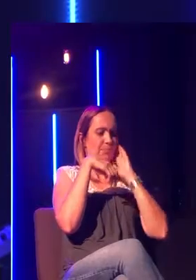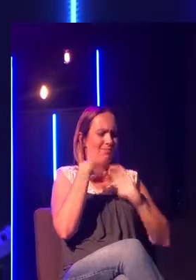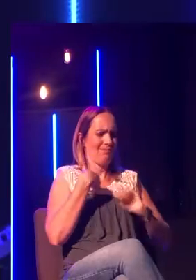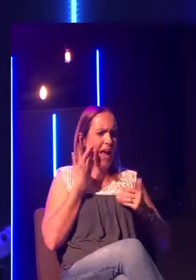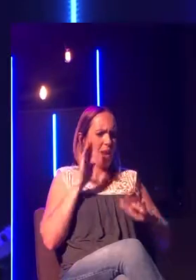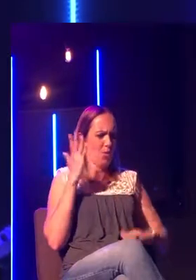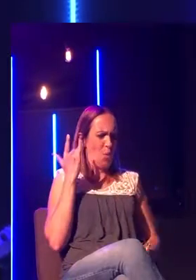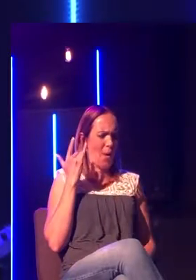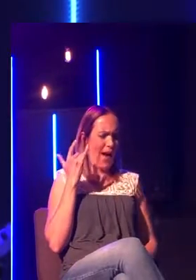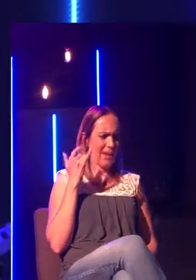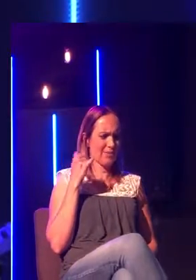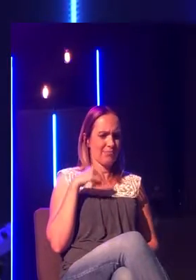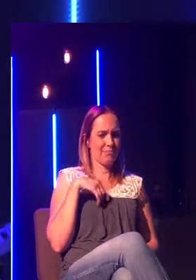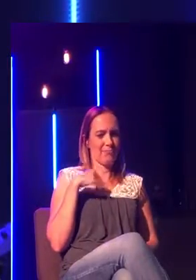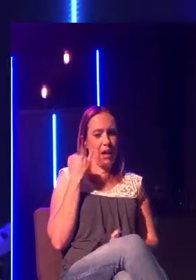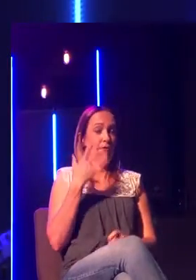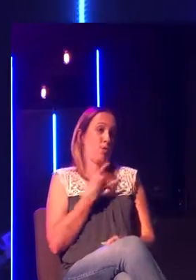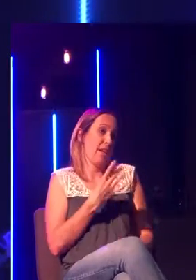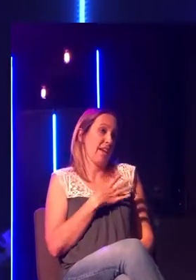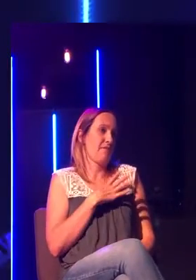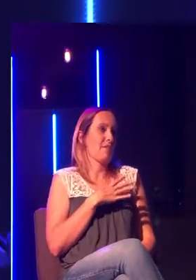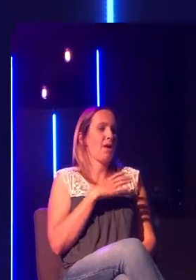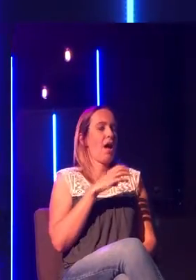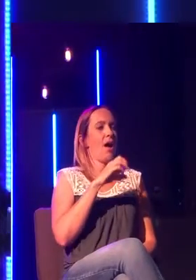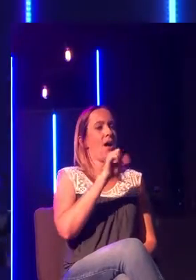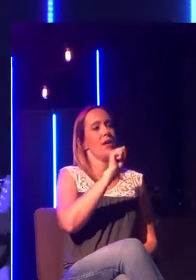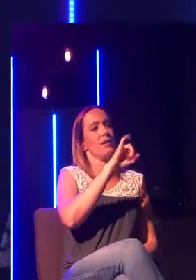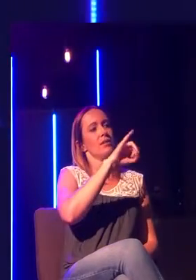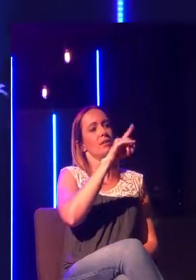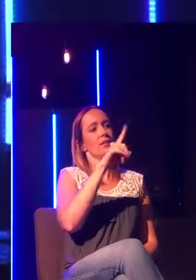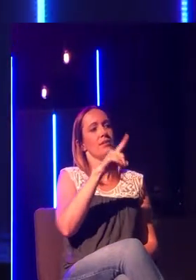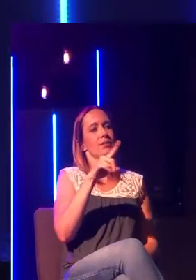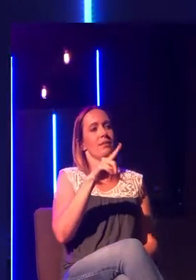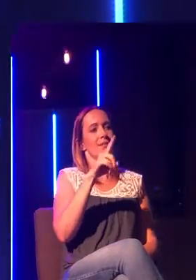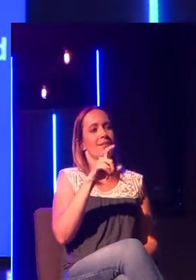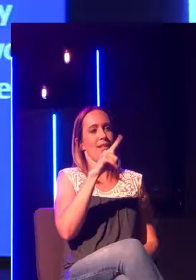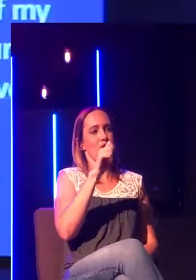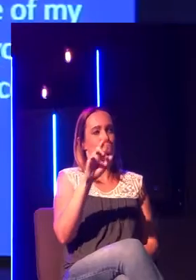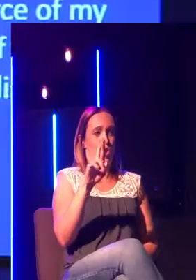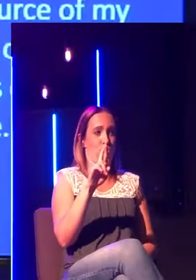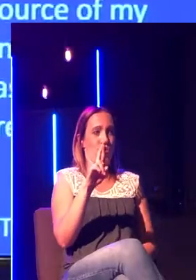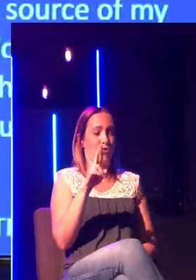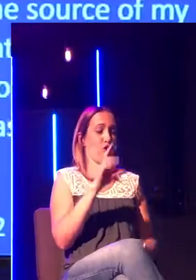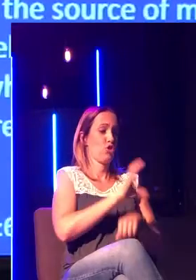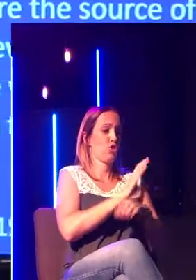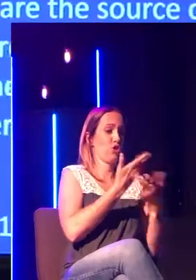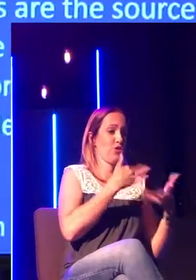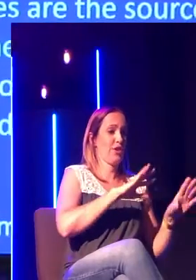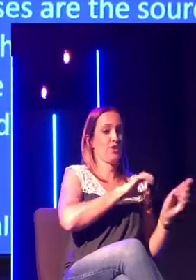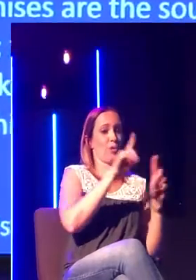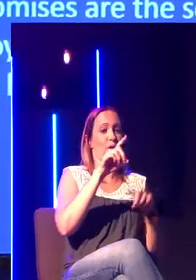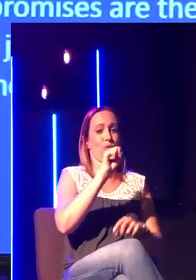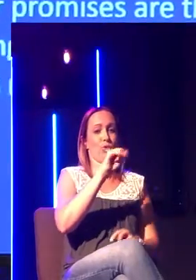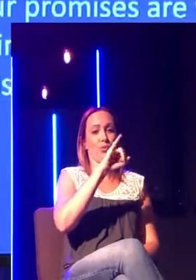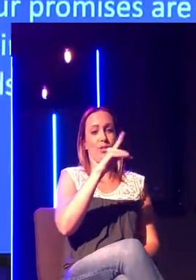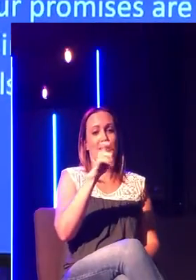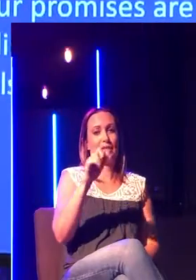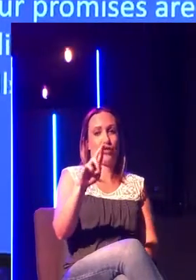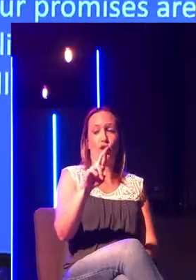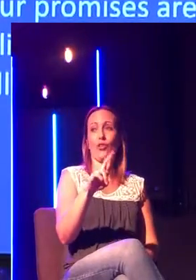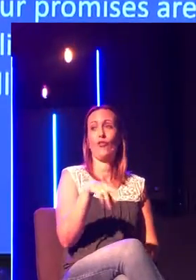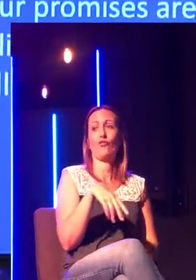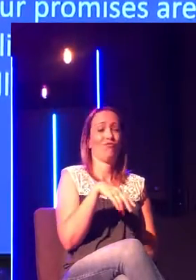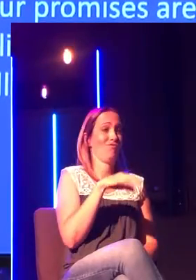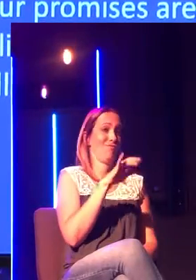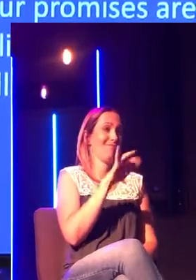don't know why, if you like it, it's okay. We used to go to Sizzler like all the time when we were kids after church on Sunday for the brunch, for the brunch. That